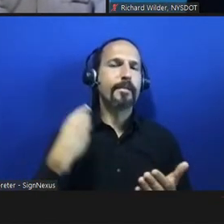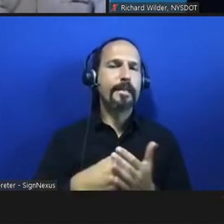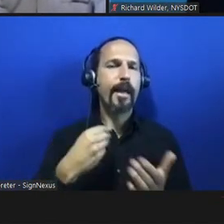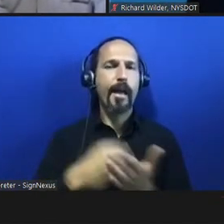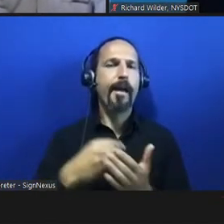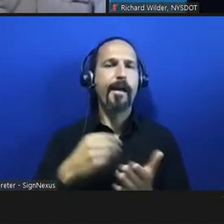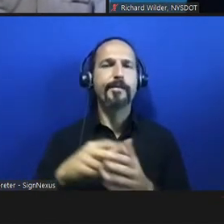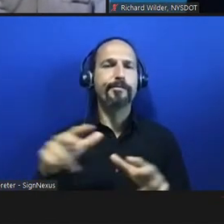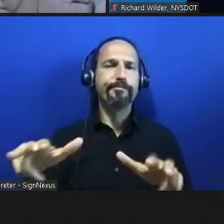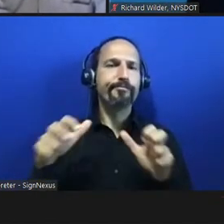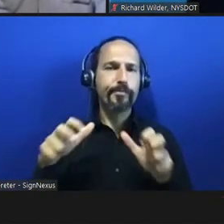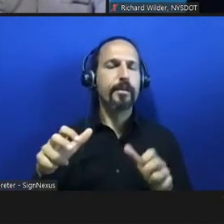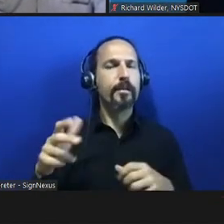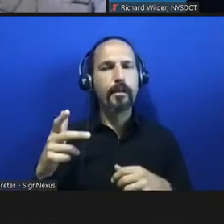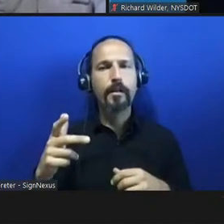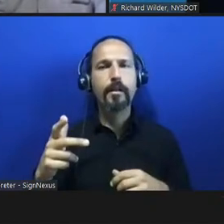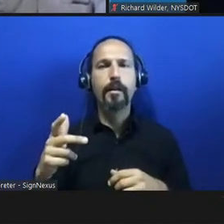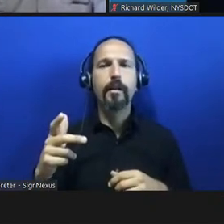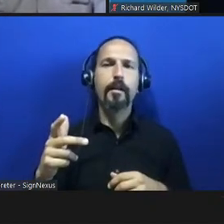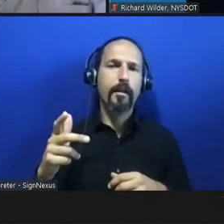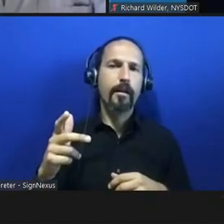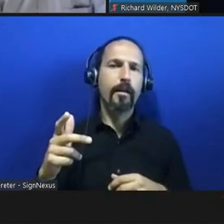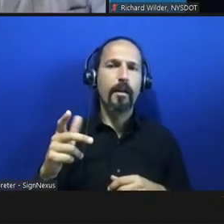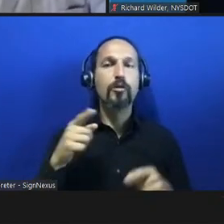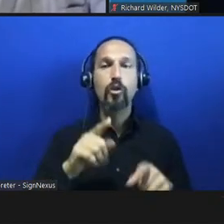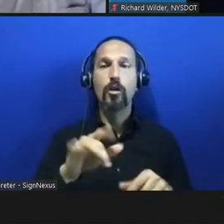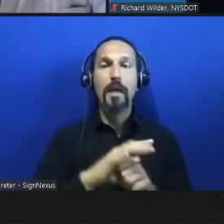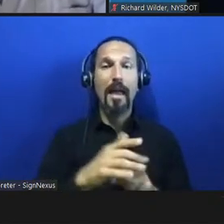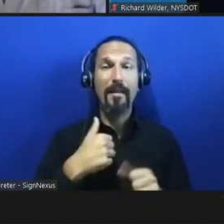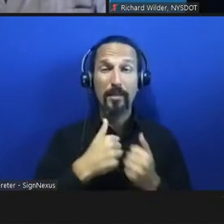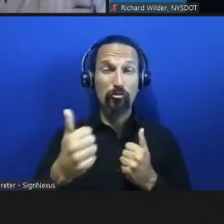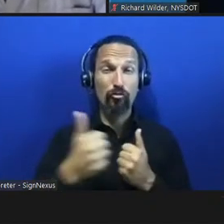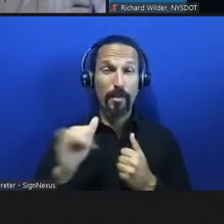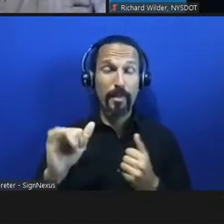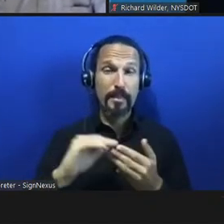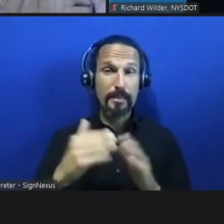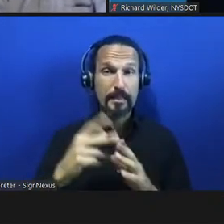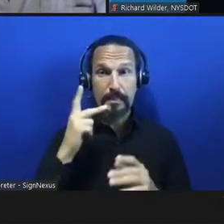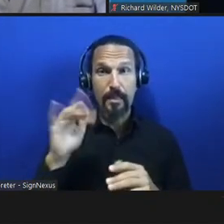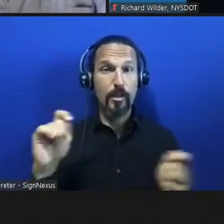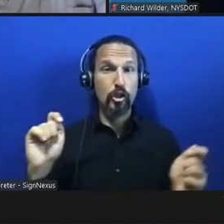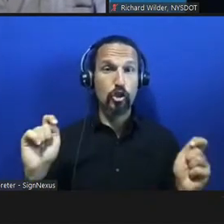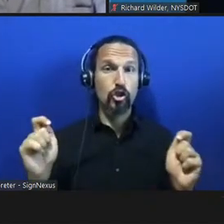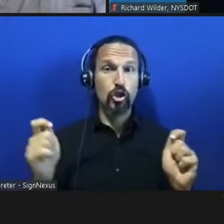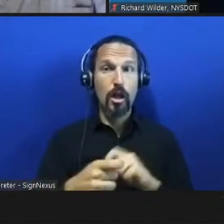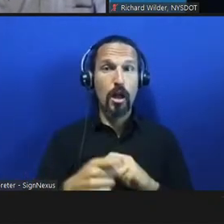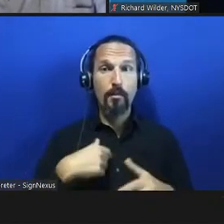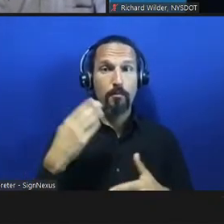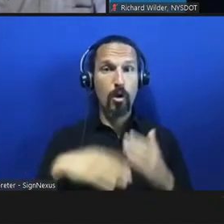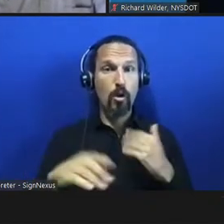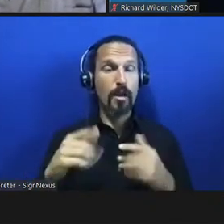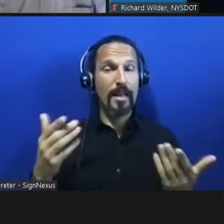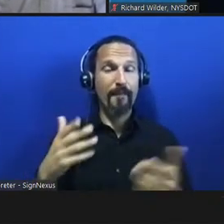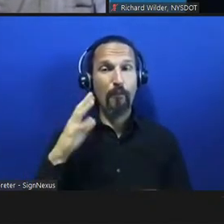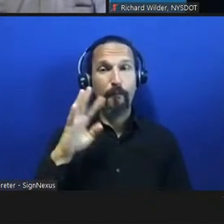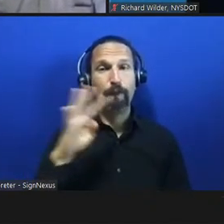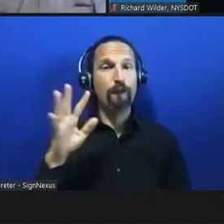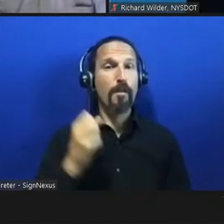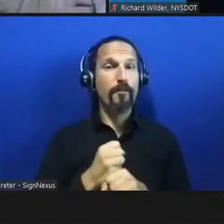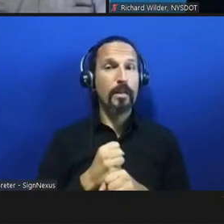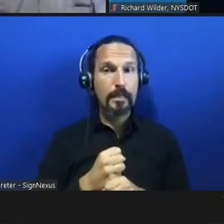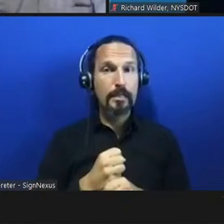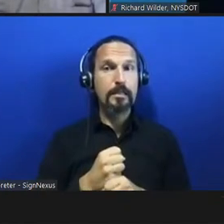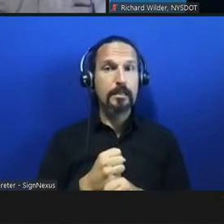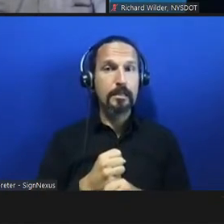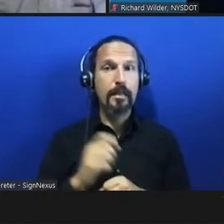people have said during the pandemic I had traveled to the city just to watch the change because I was born here for 45 years and